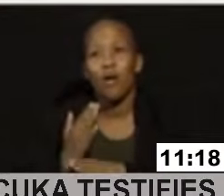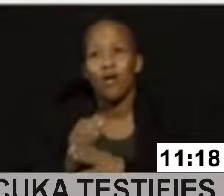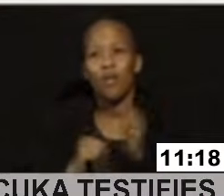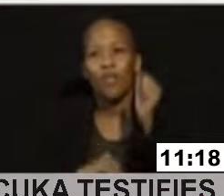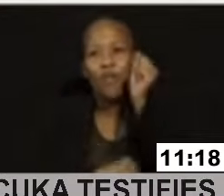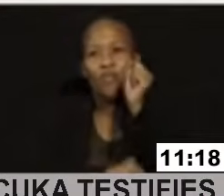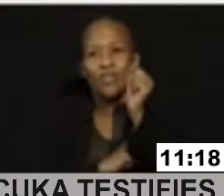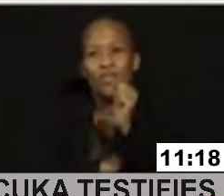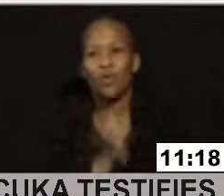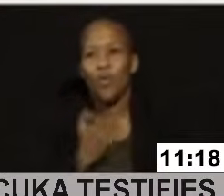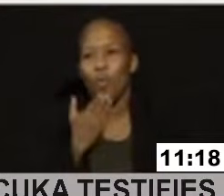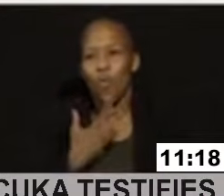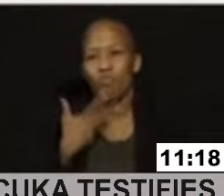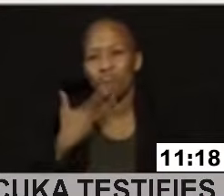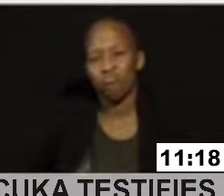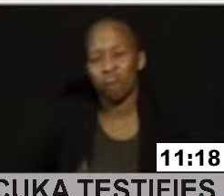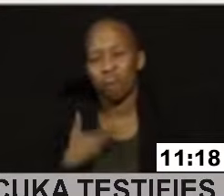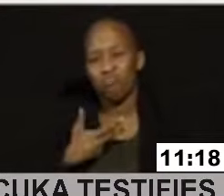why